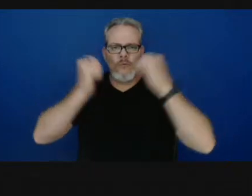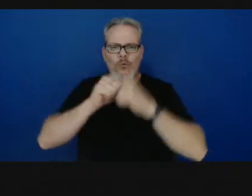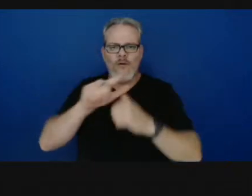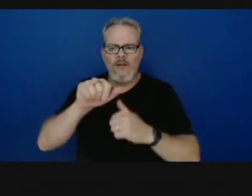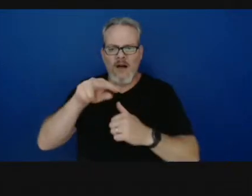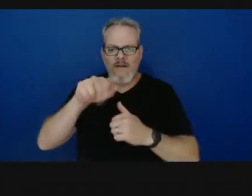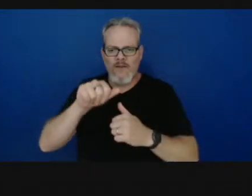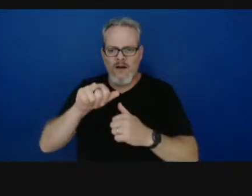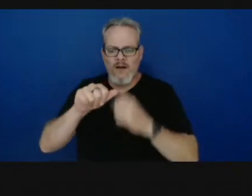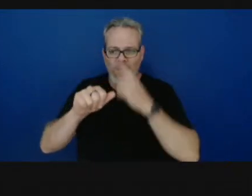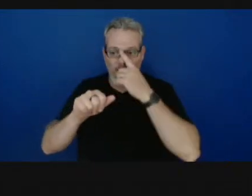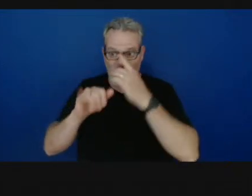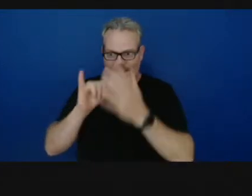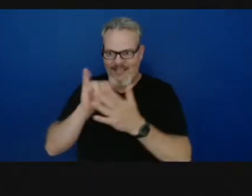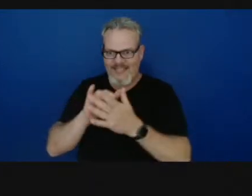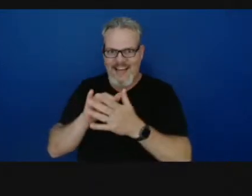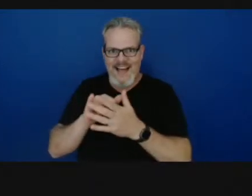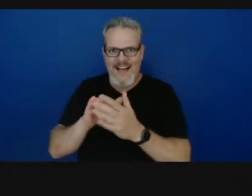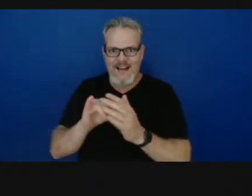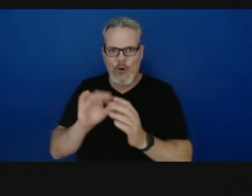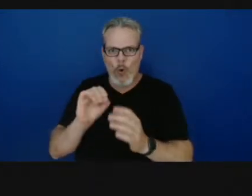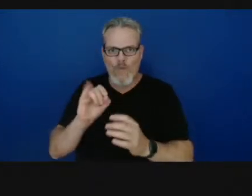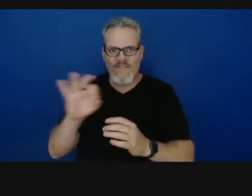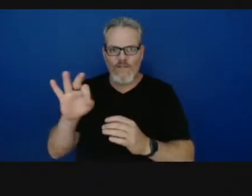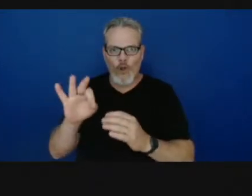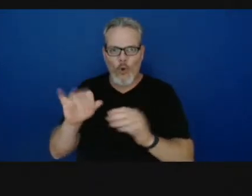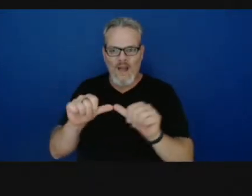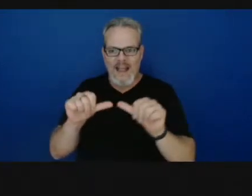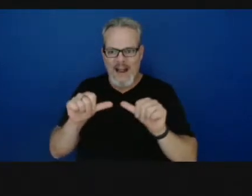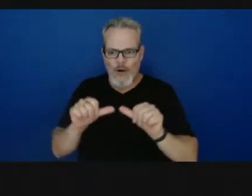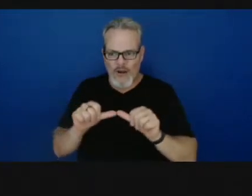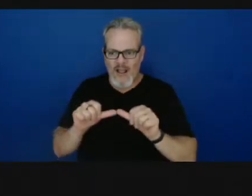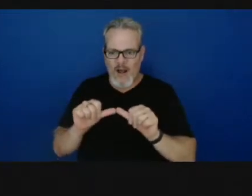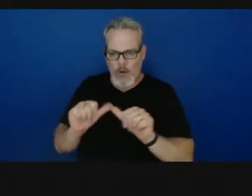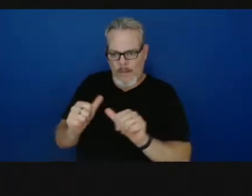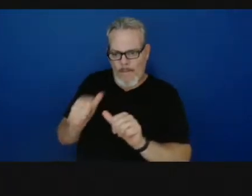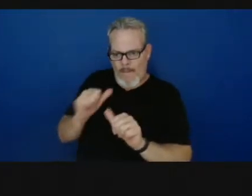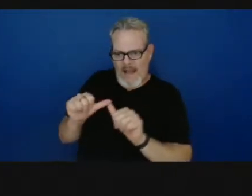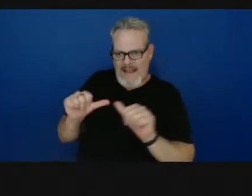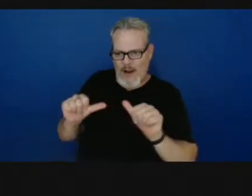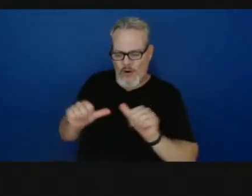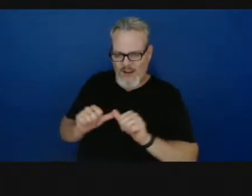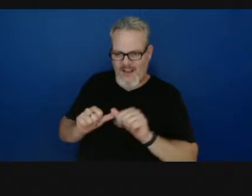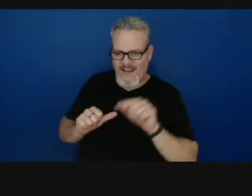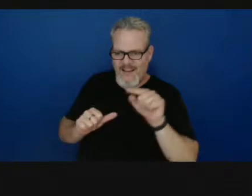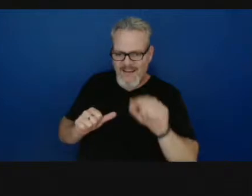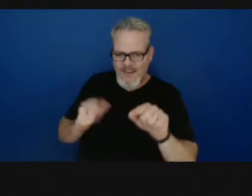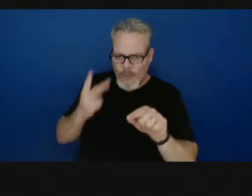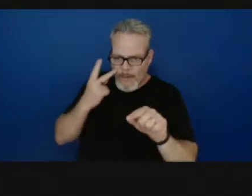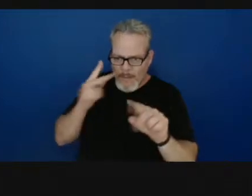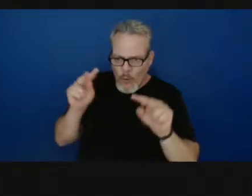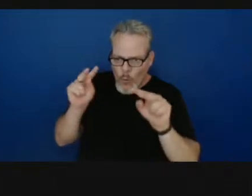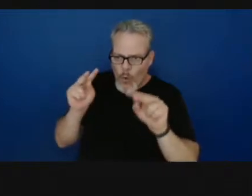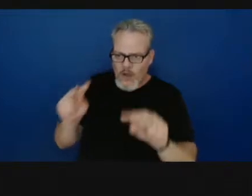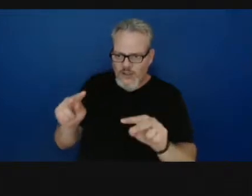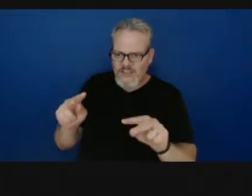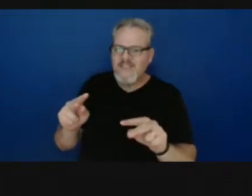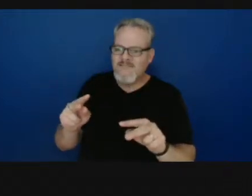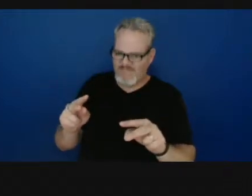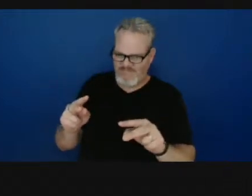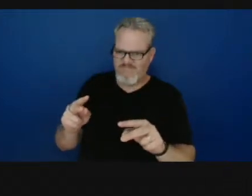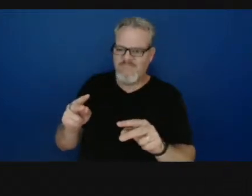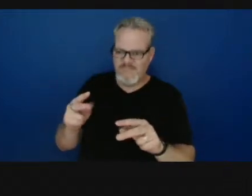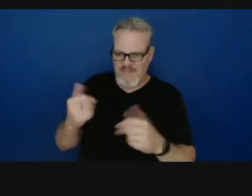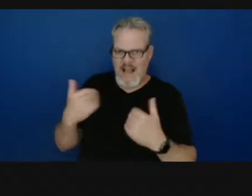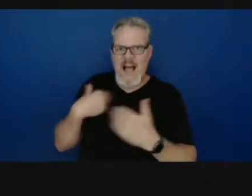that overflow area on the backside of Green Mountain that we were watching on July 9th and 10th, managed to get some structure to